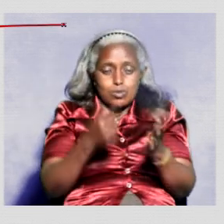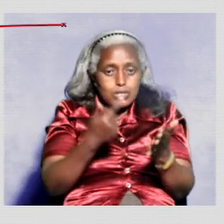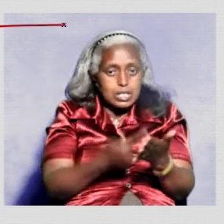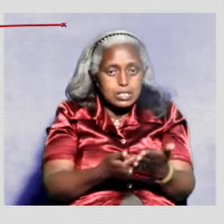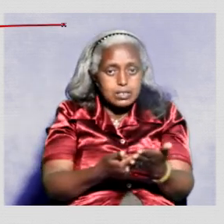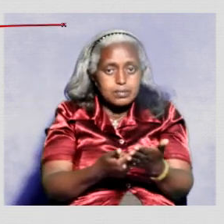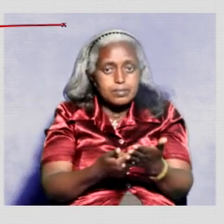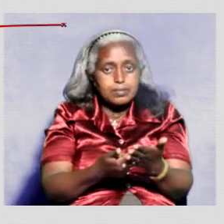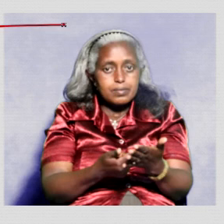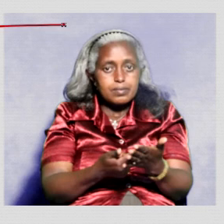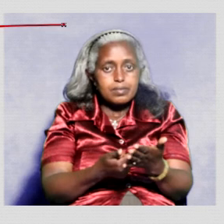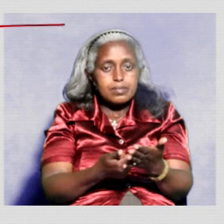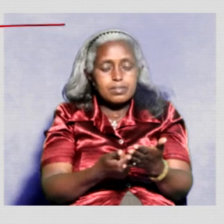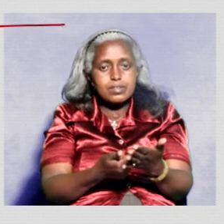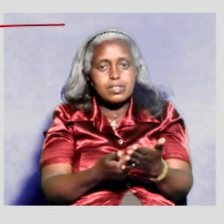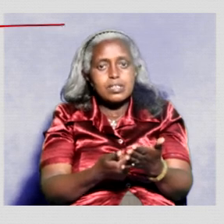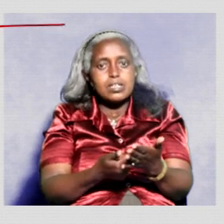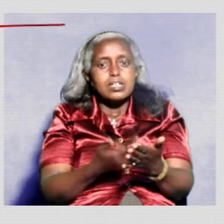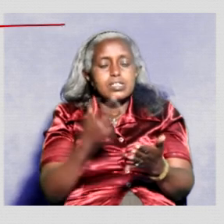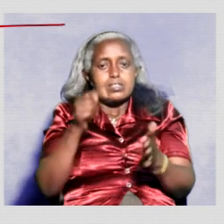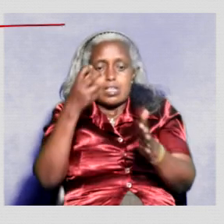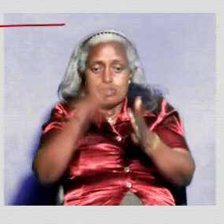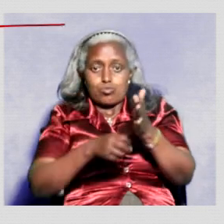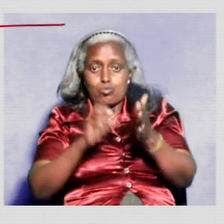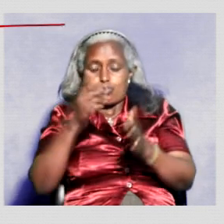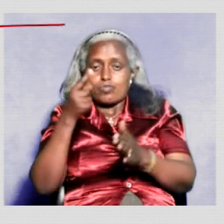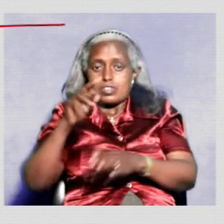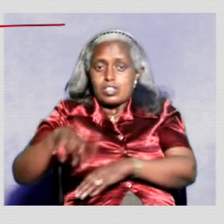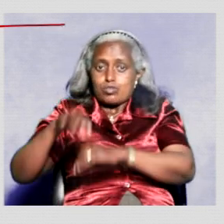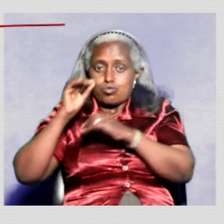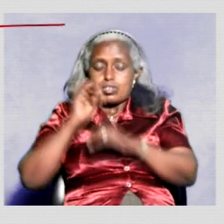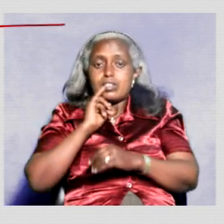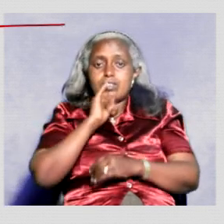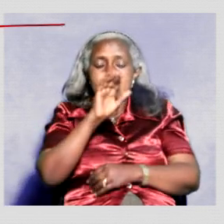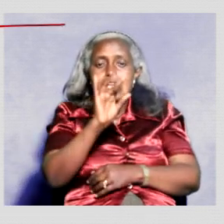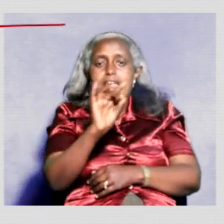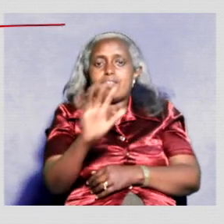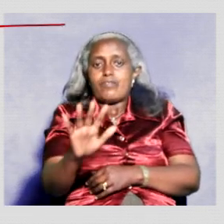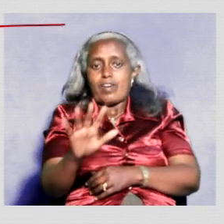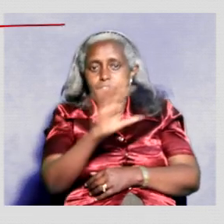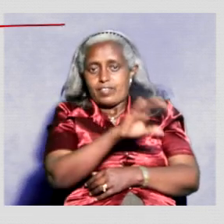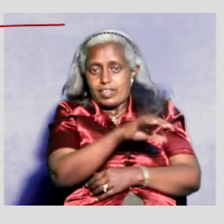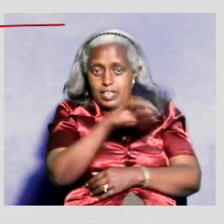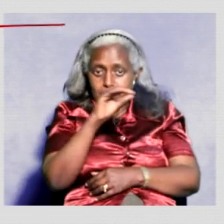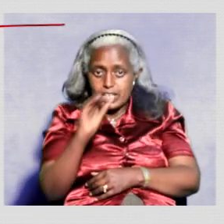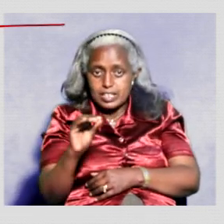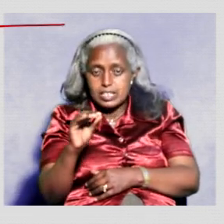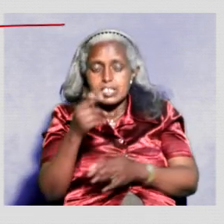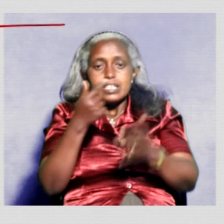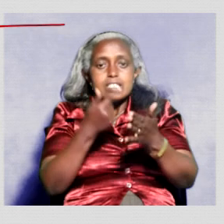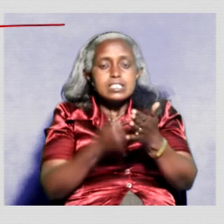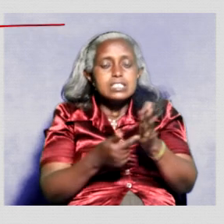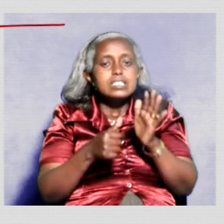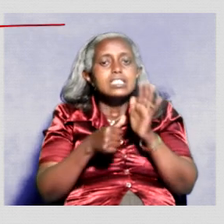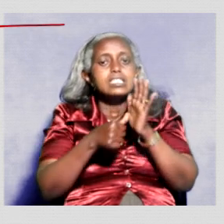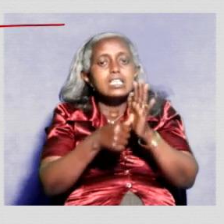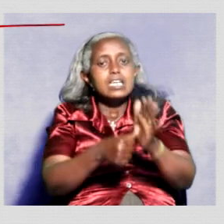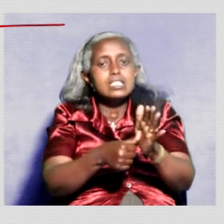here, the score of the student is this 85. And this